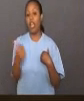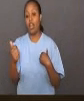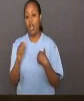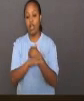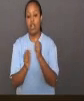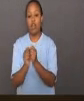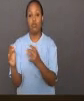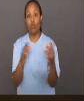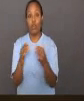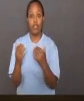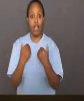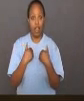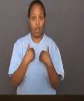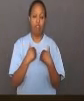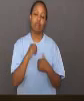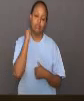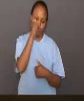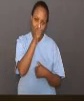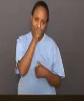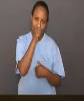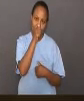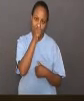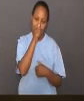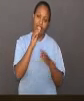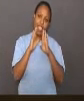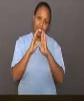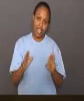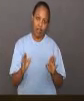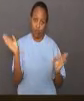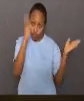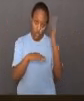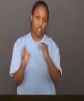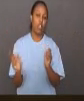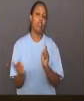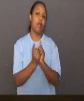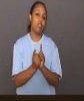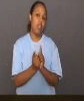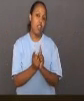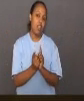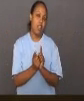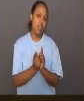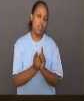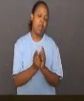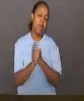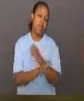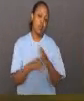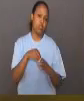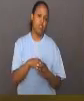country, Ethiopia faces a security risk due to its